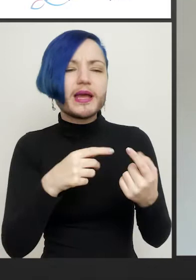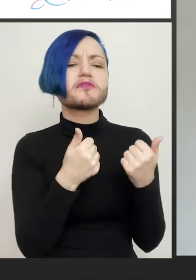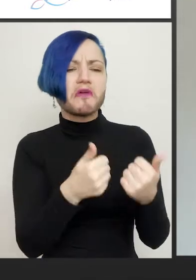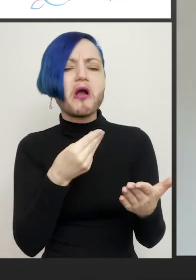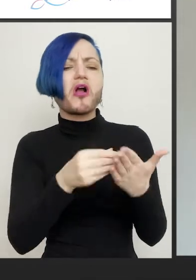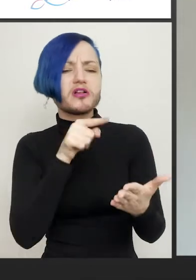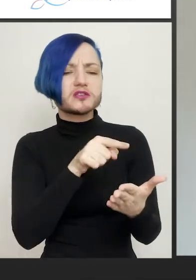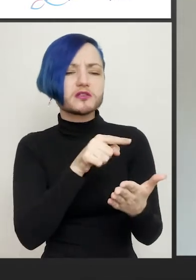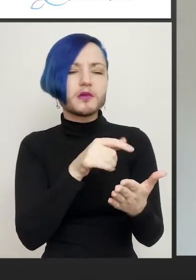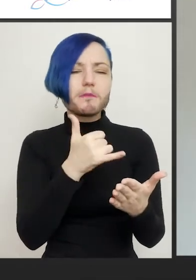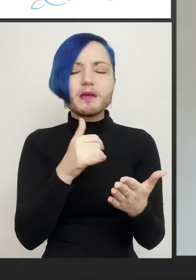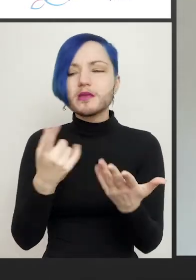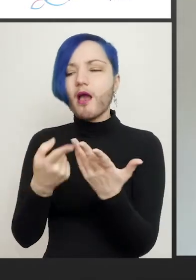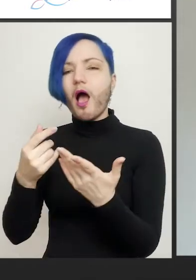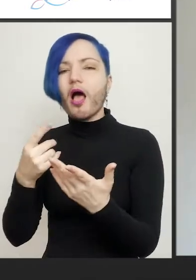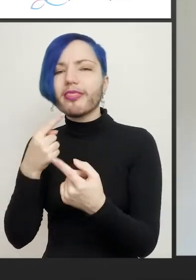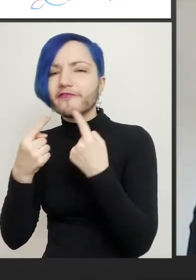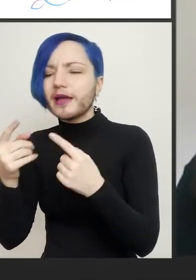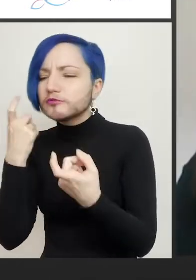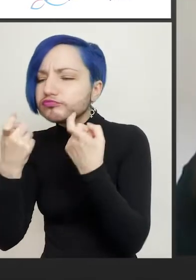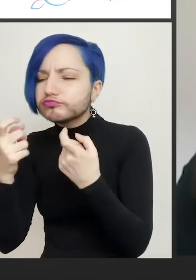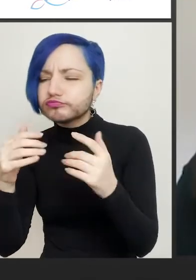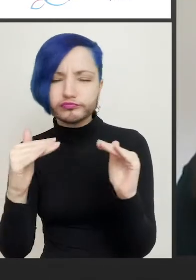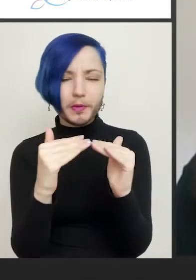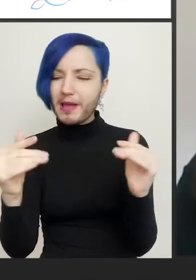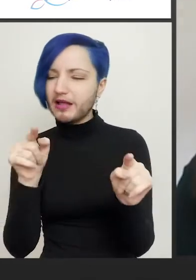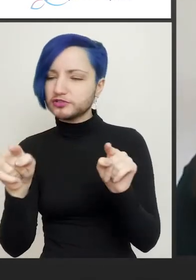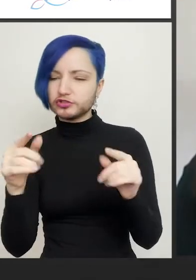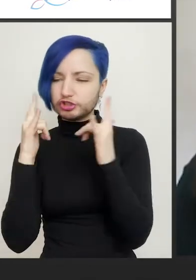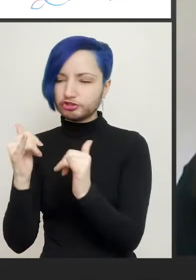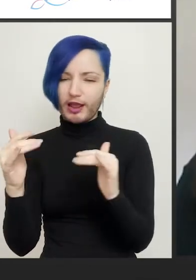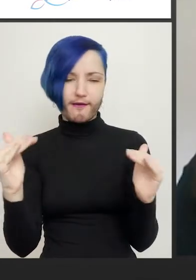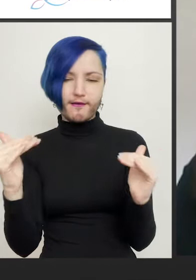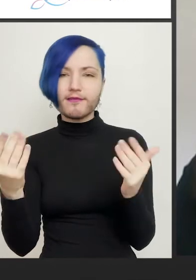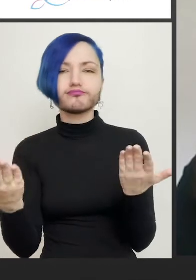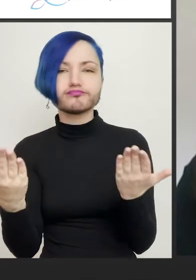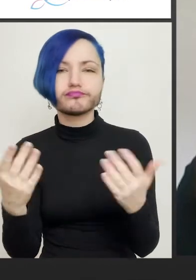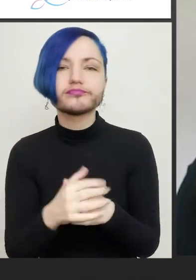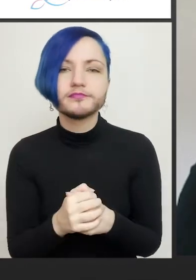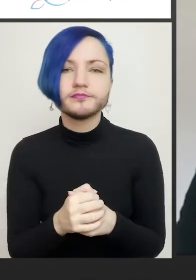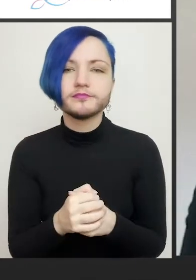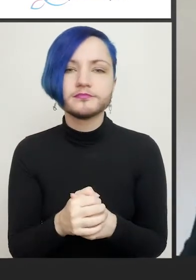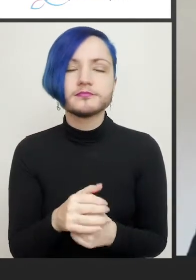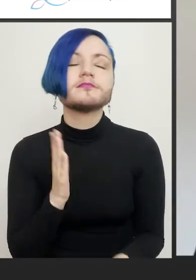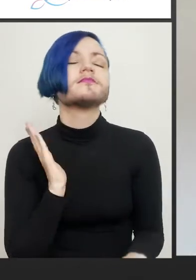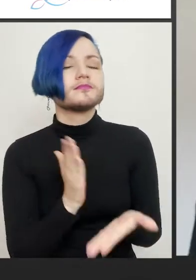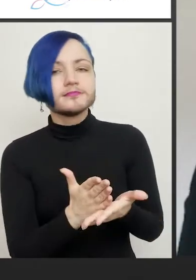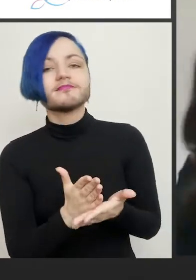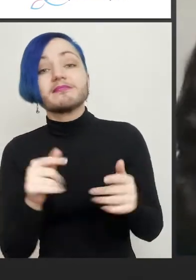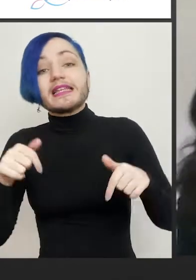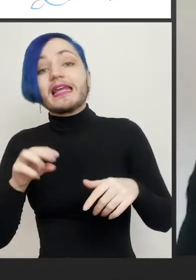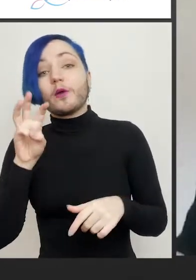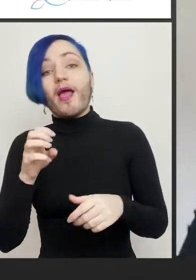maybe cross-reference that. That definitely helped me a lot. Yeah, definitely. And I think at the Welsh Gender Service, we try to provide